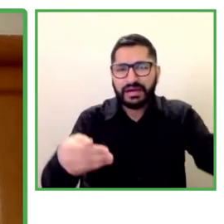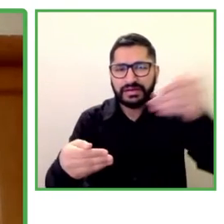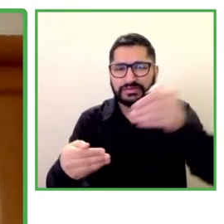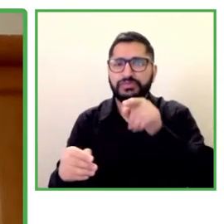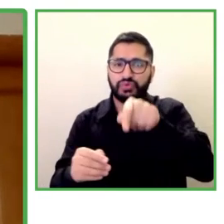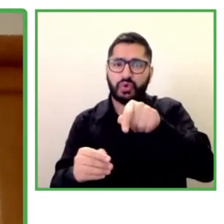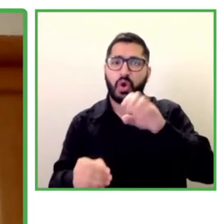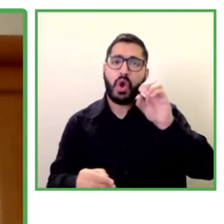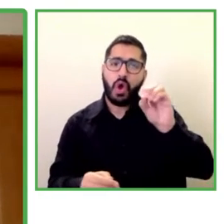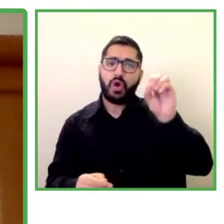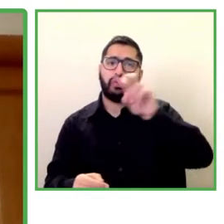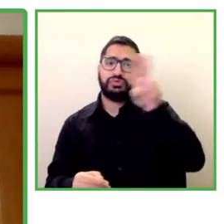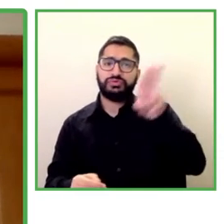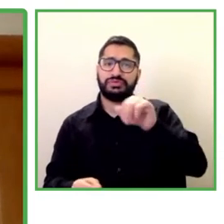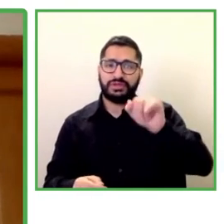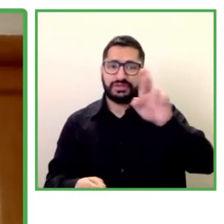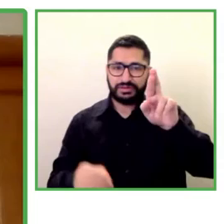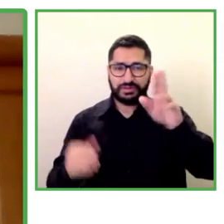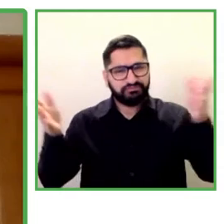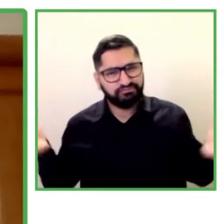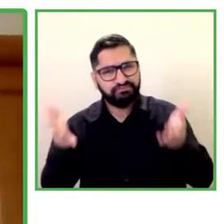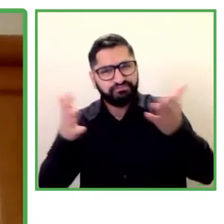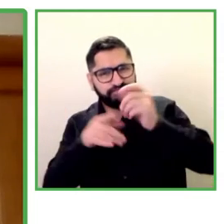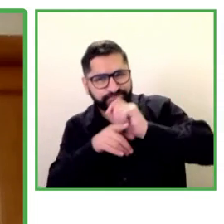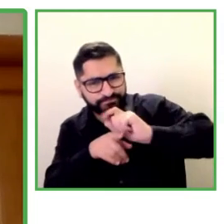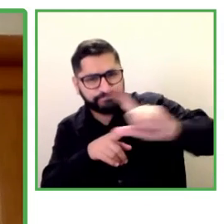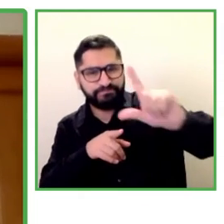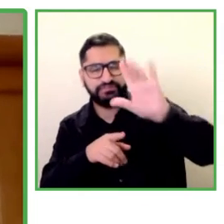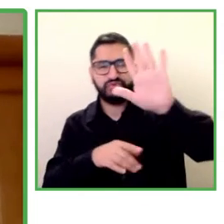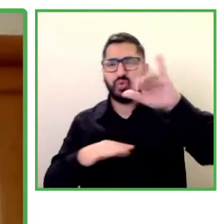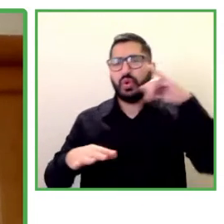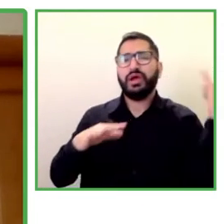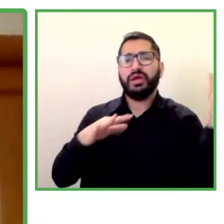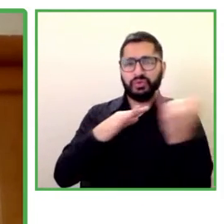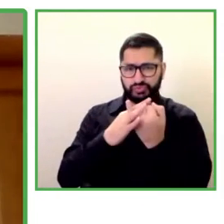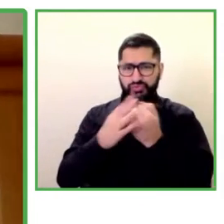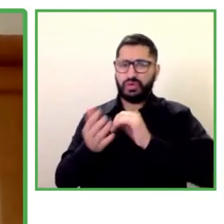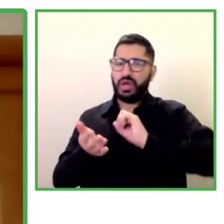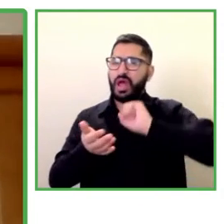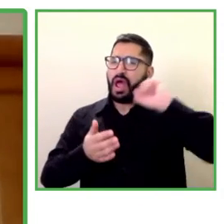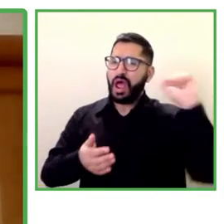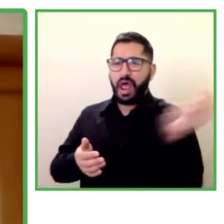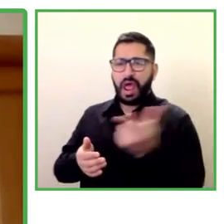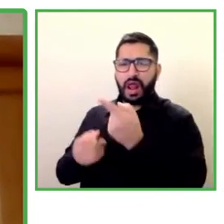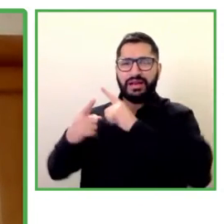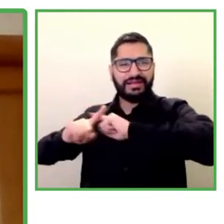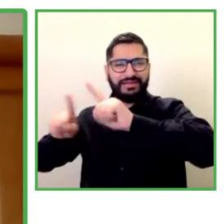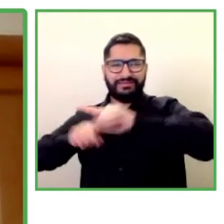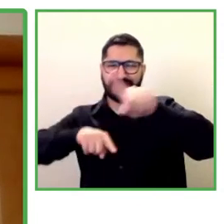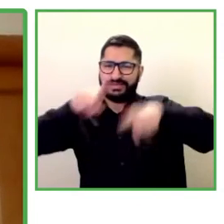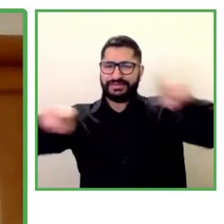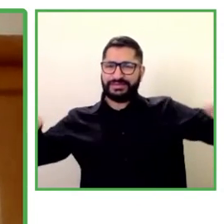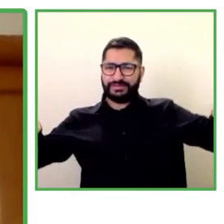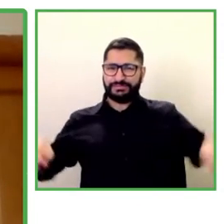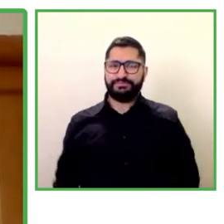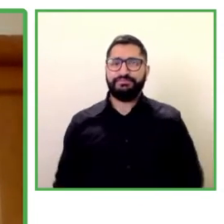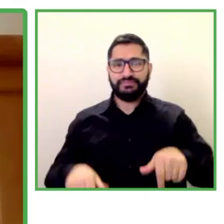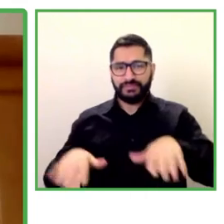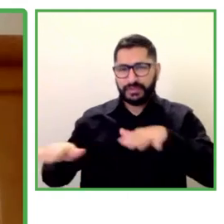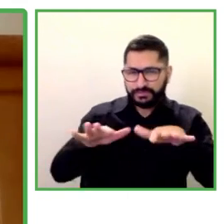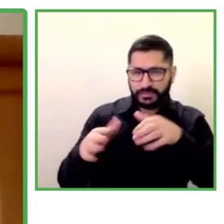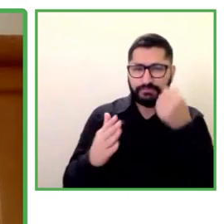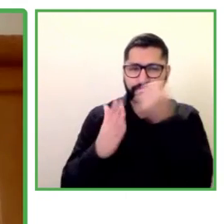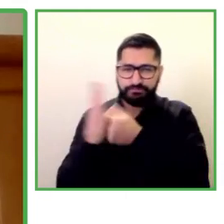boosting the Latin American network of inclusive companies is also completed with the celebration of different activities, such as the Iberoamerica